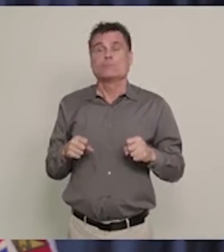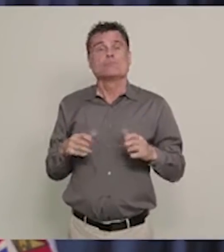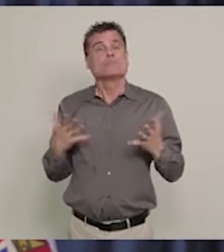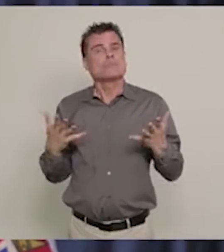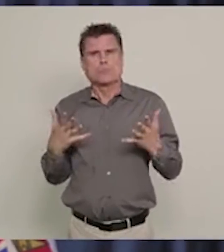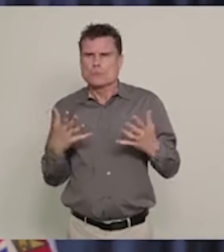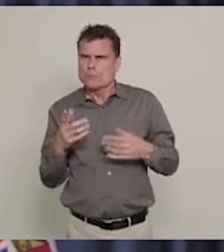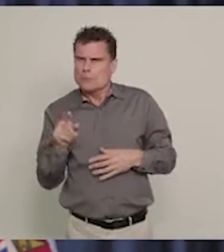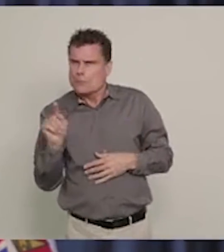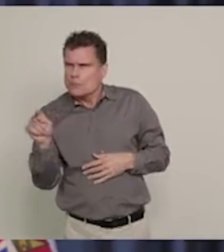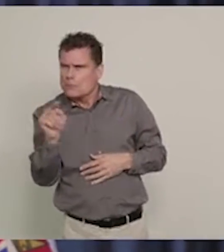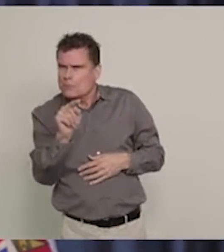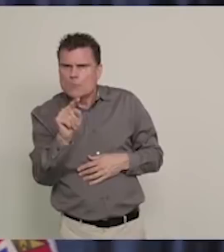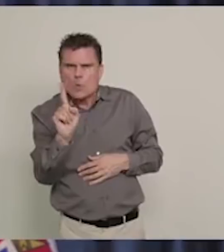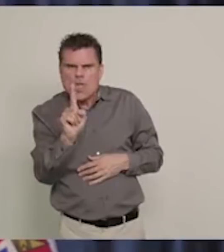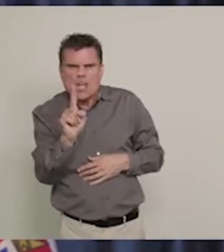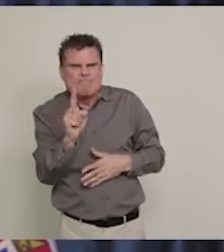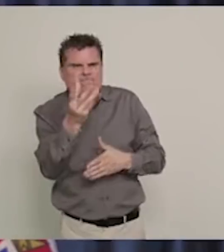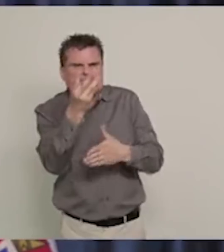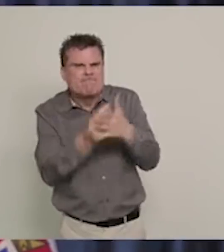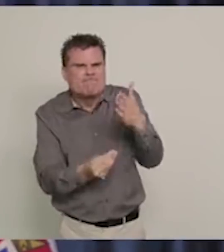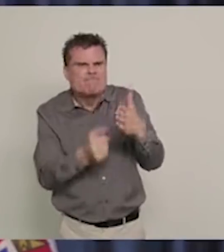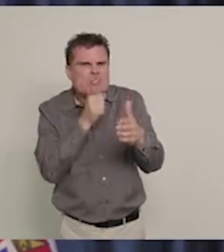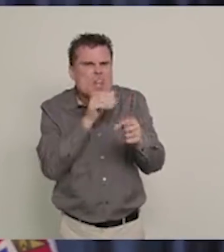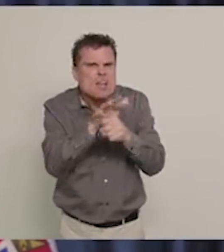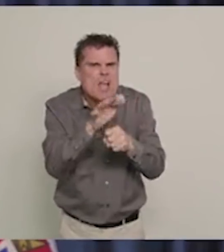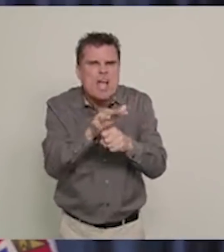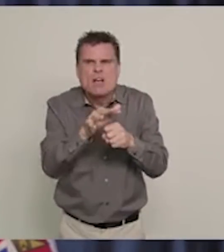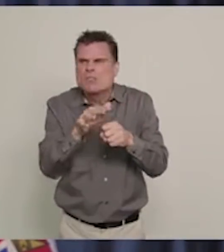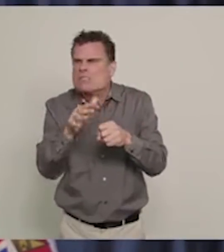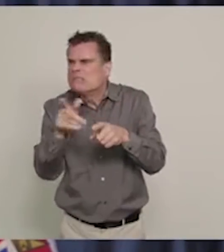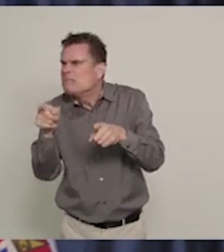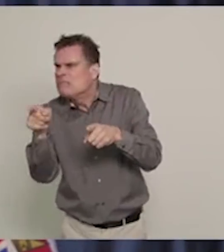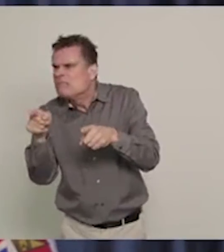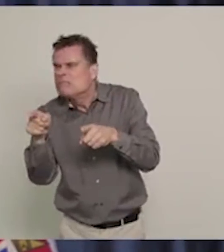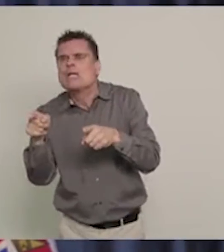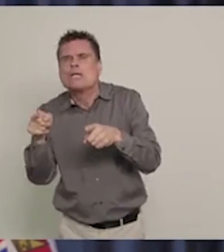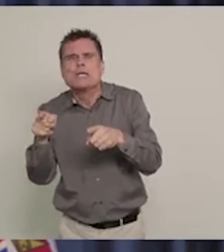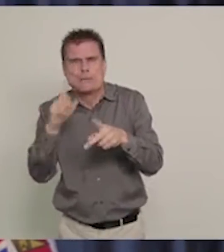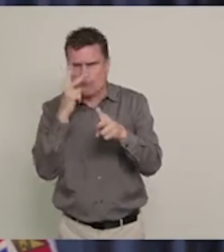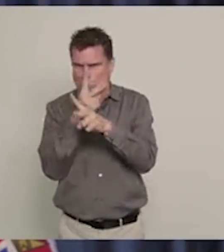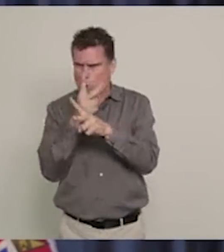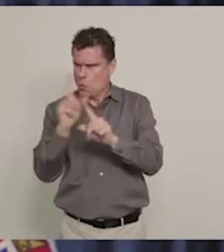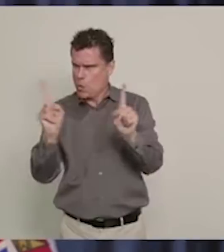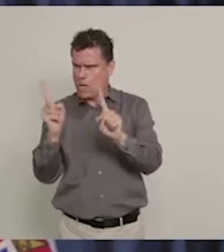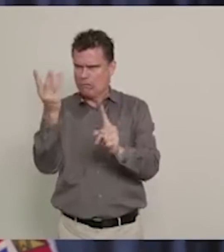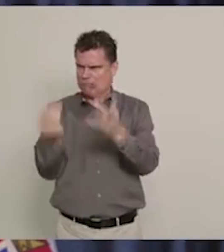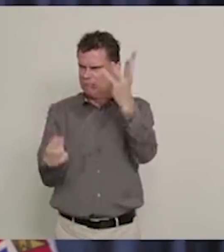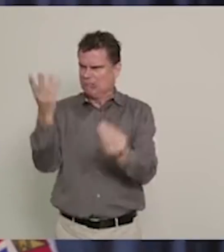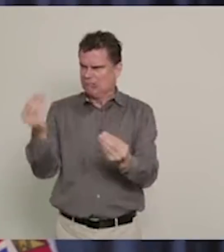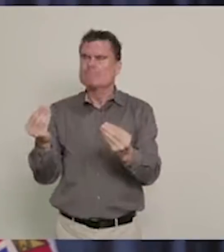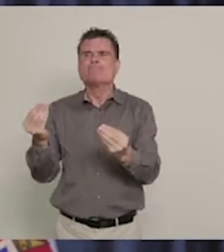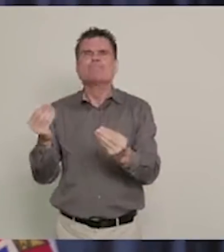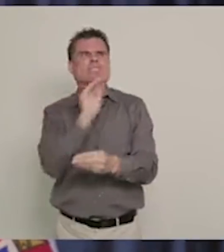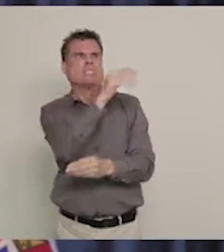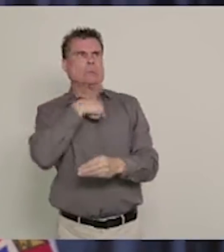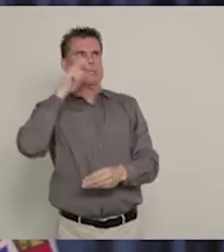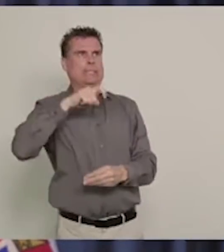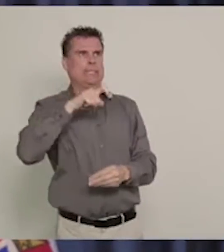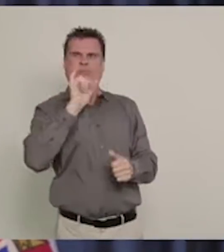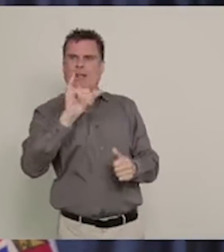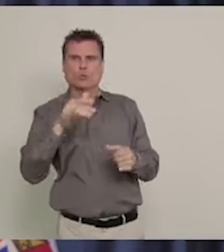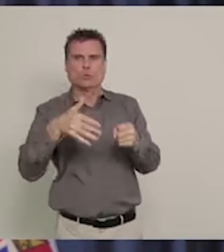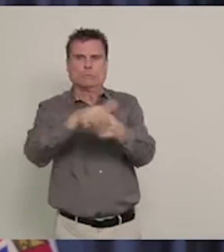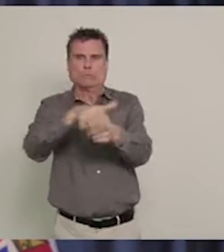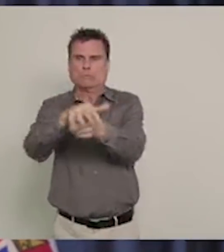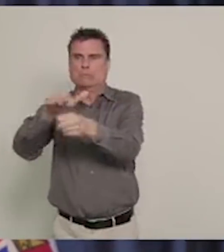but also to be able to put in place the necessary transportation measures, whether it be by air, by